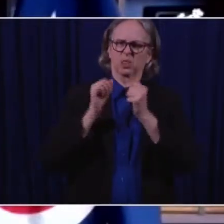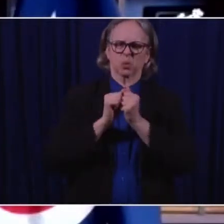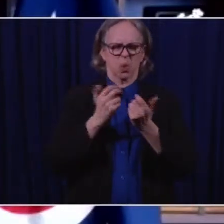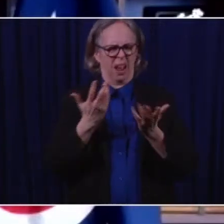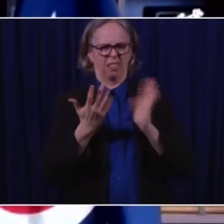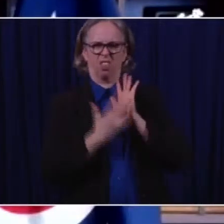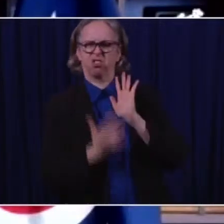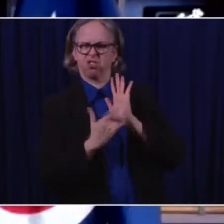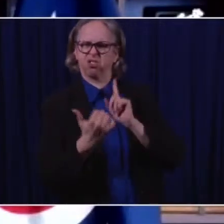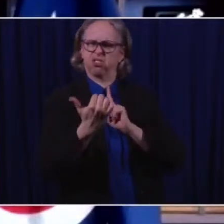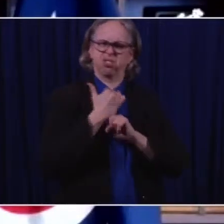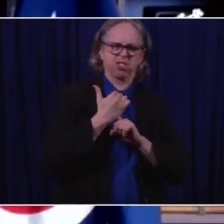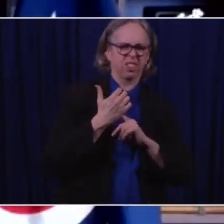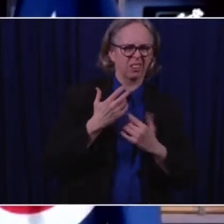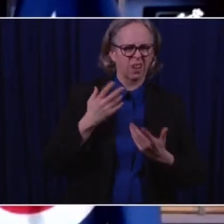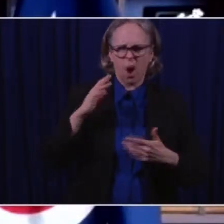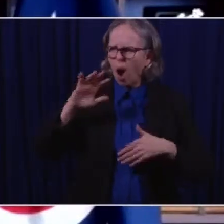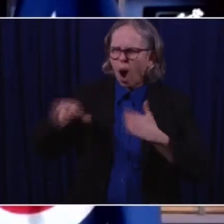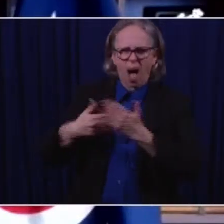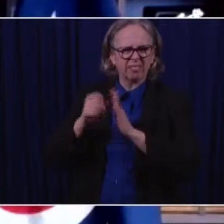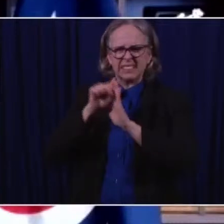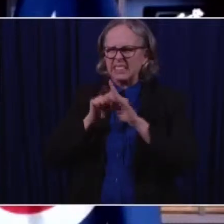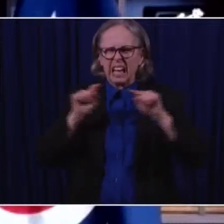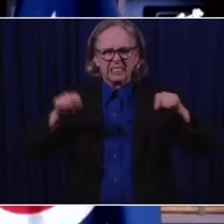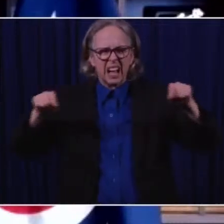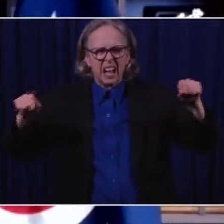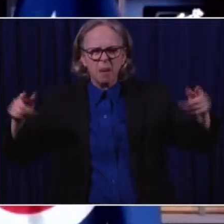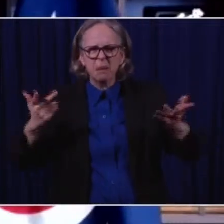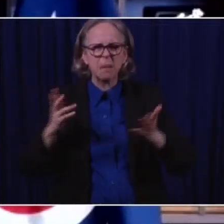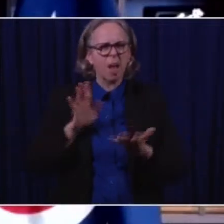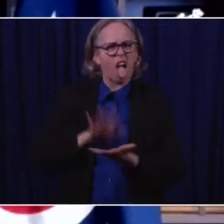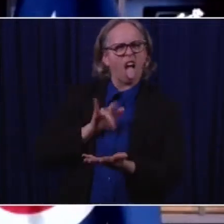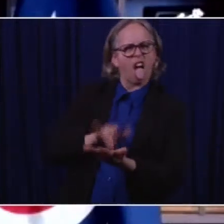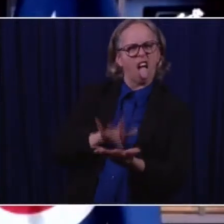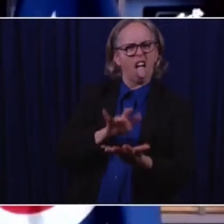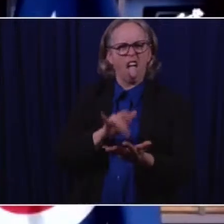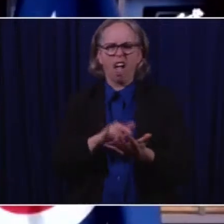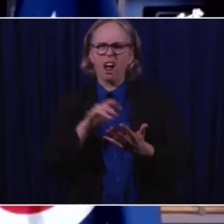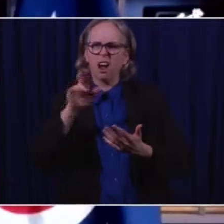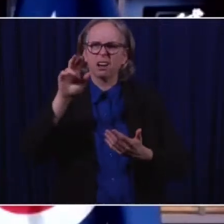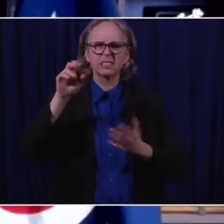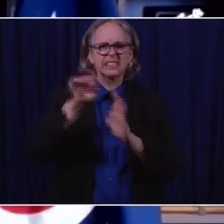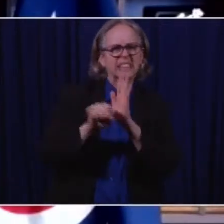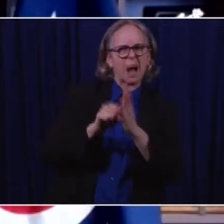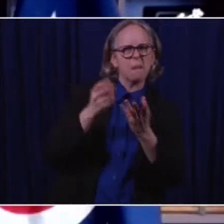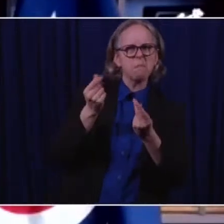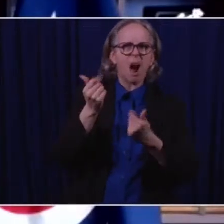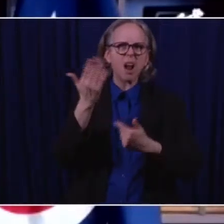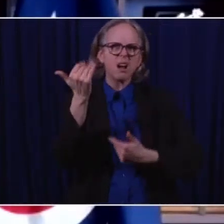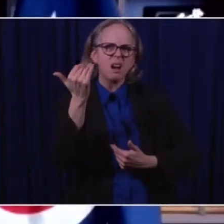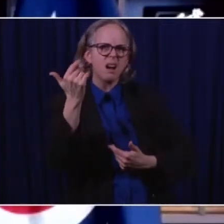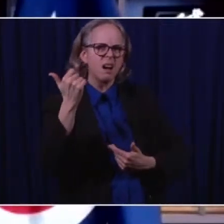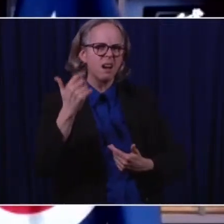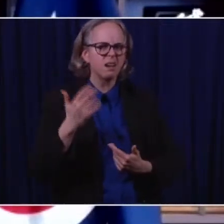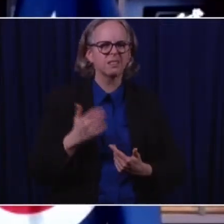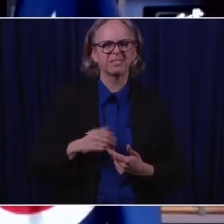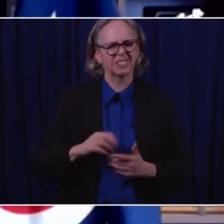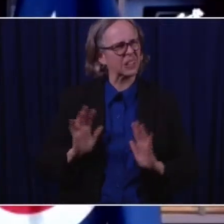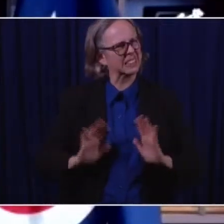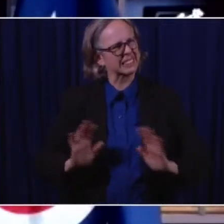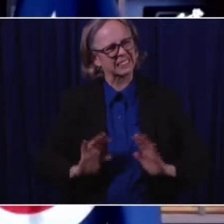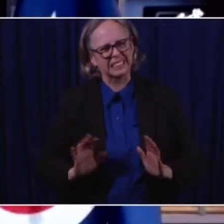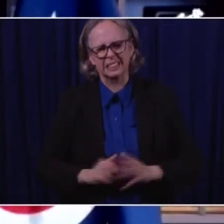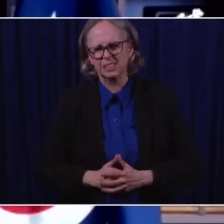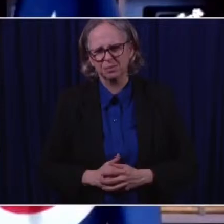There are people attempting to commit these frauds from around the globe. Jeremy Pelzer, by the way, if Jeremy's